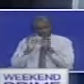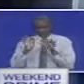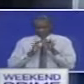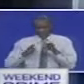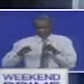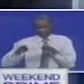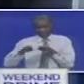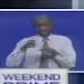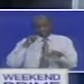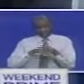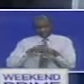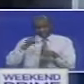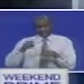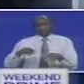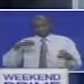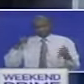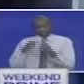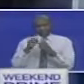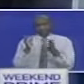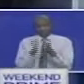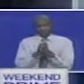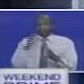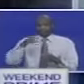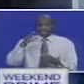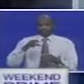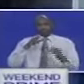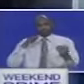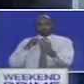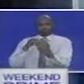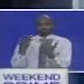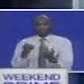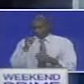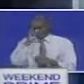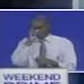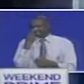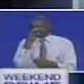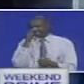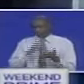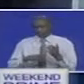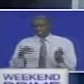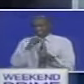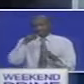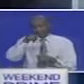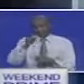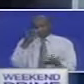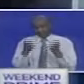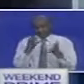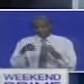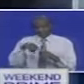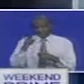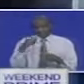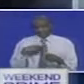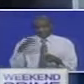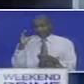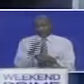highway when the vehicle rammed head-on into the oncoming matatu. Police suspect that the driver could have been under